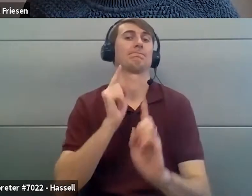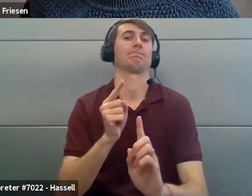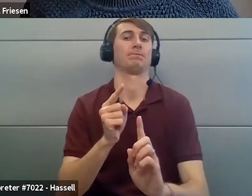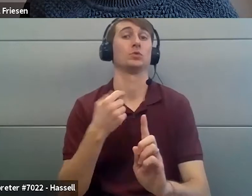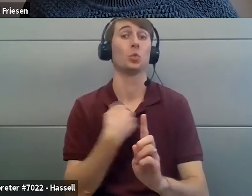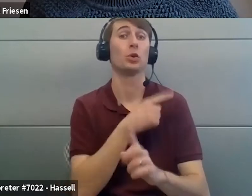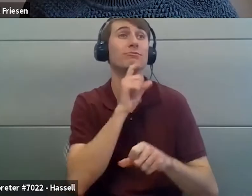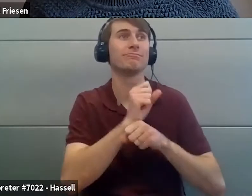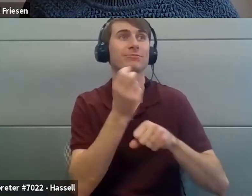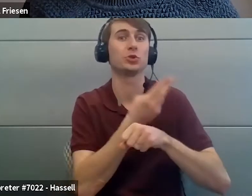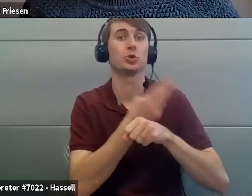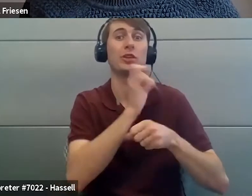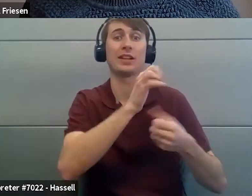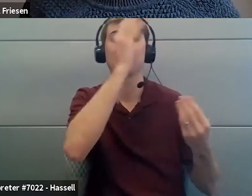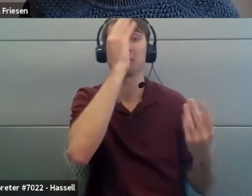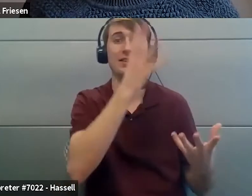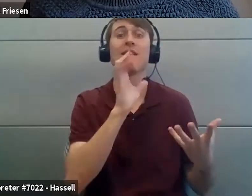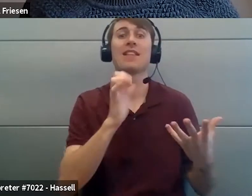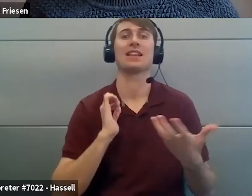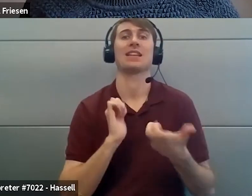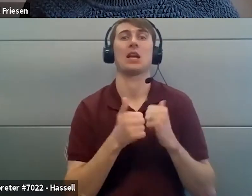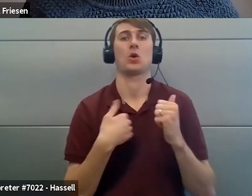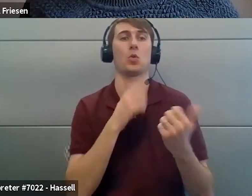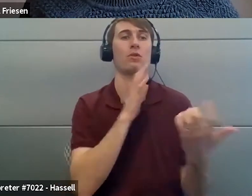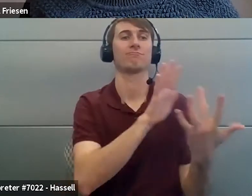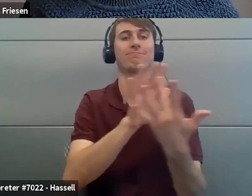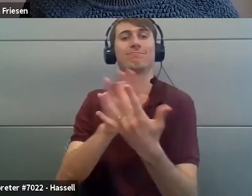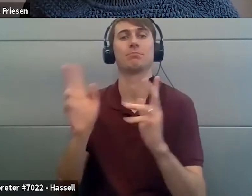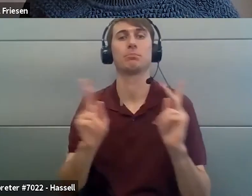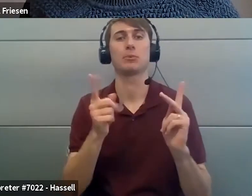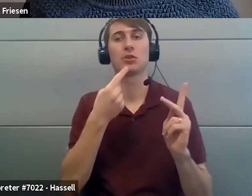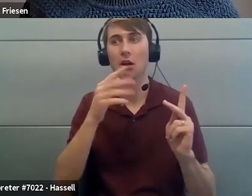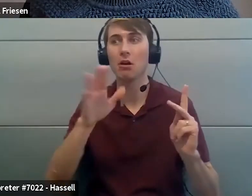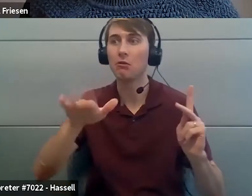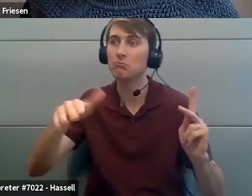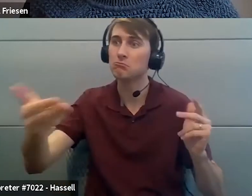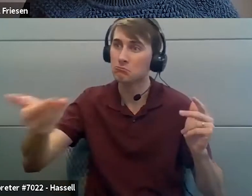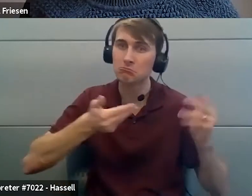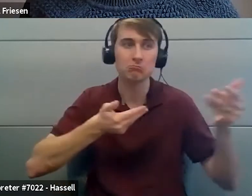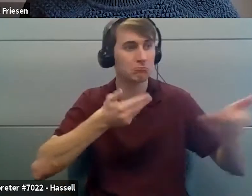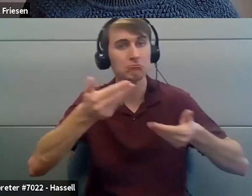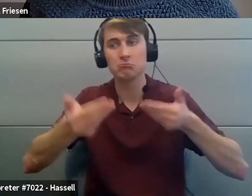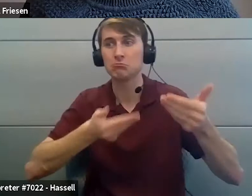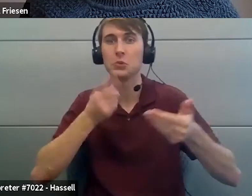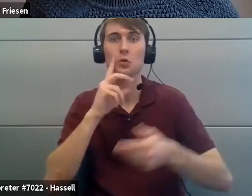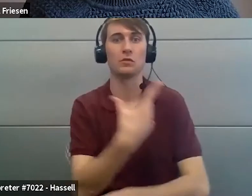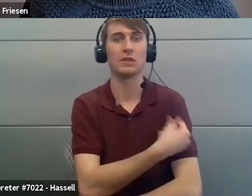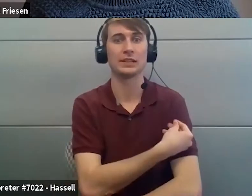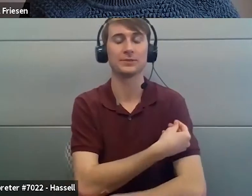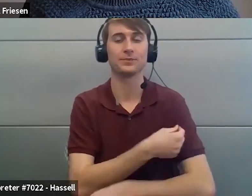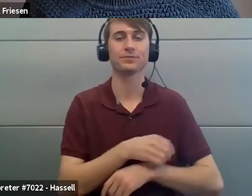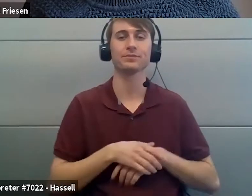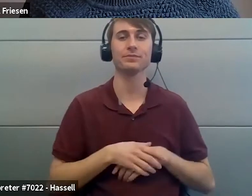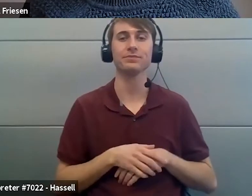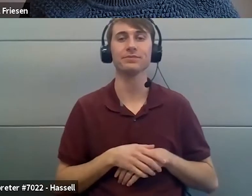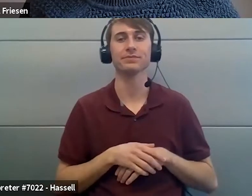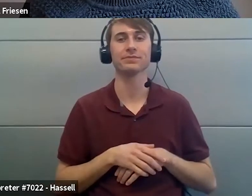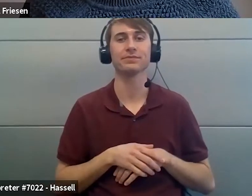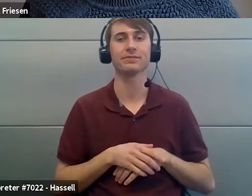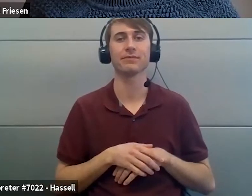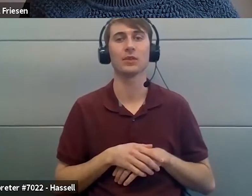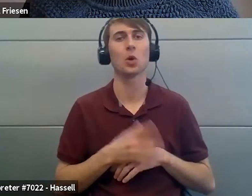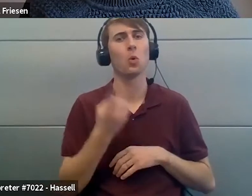using those, and that's how we're scheduling individuals to come in. And the really cool thing about the current population that we're